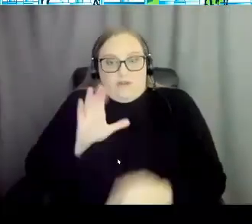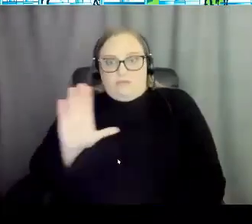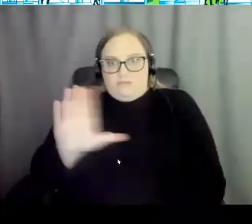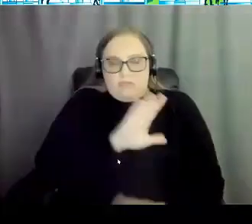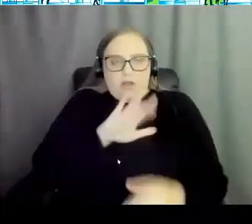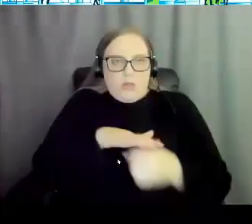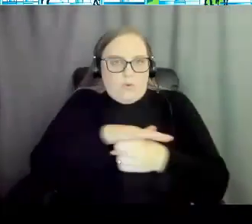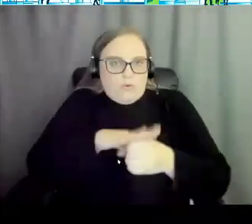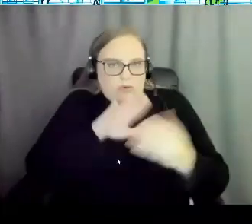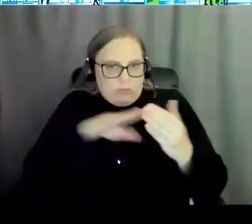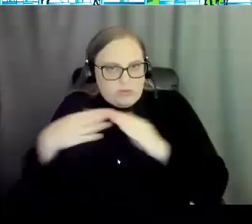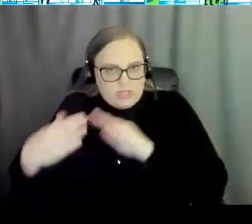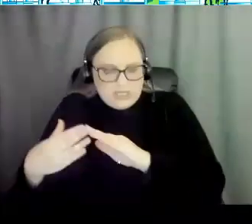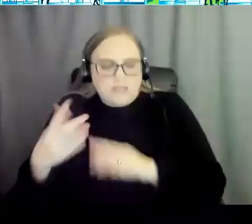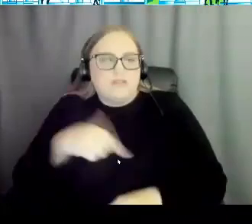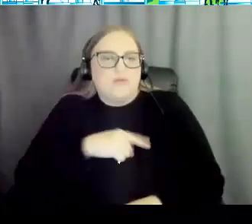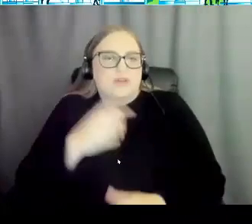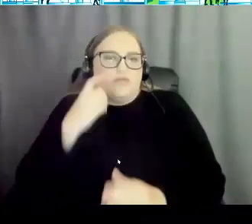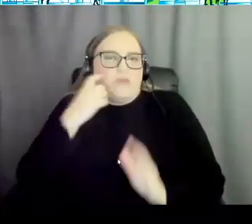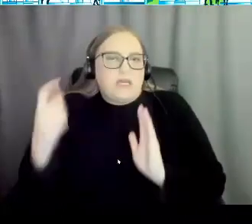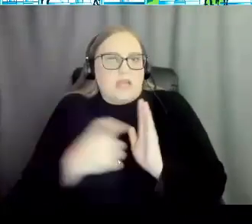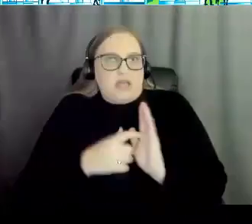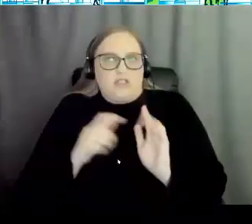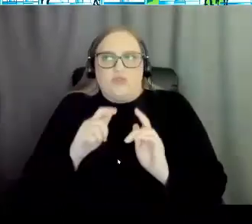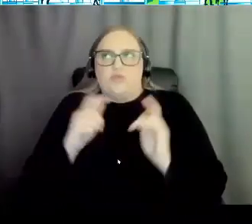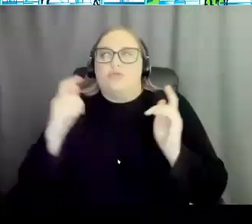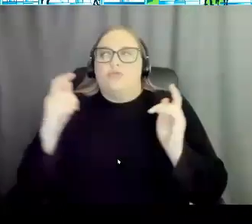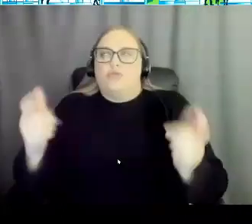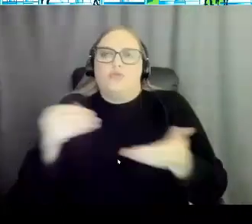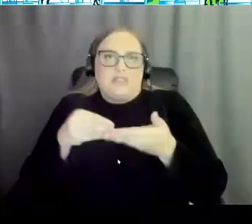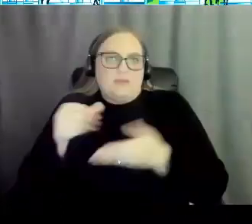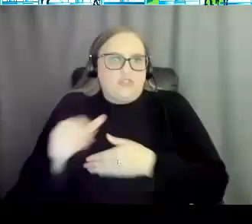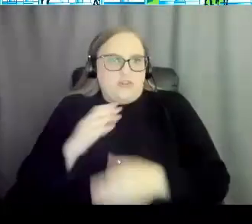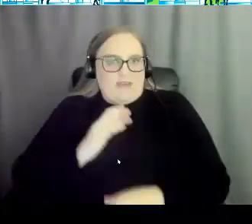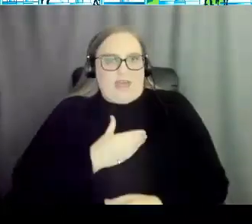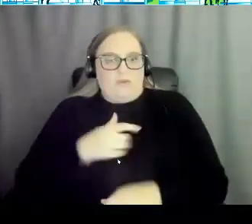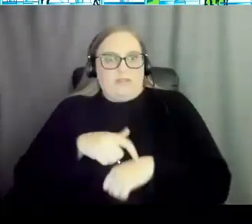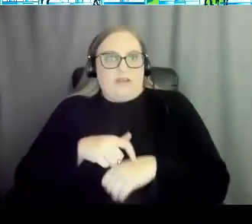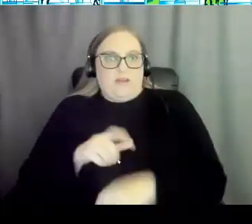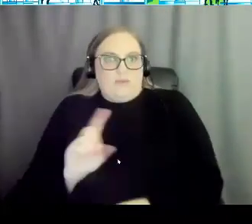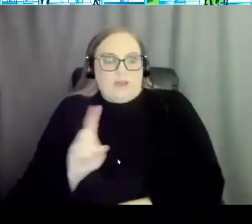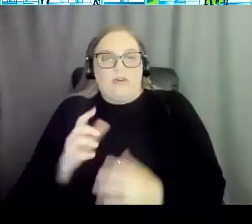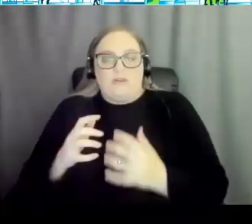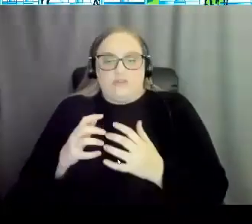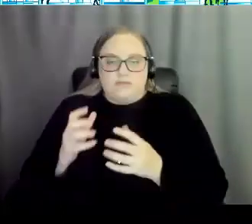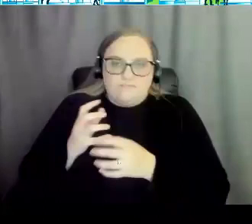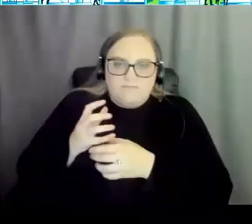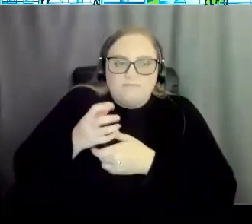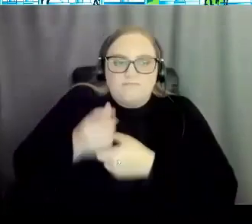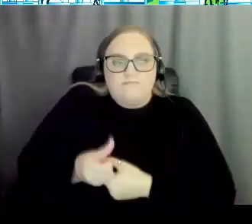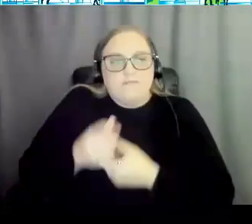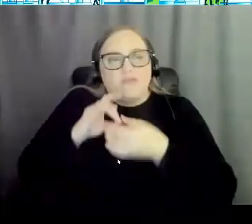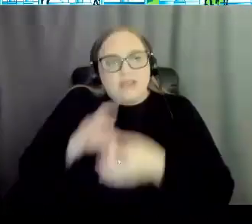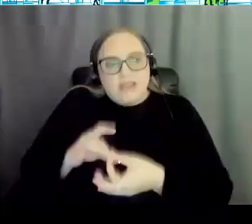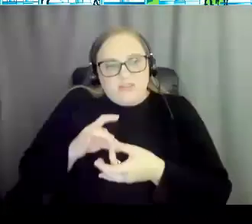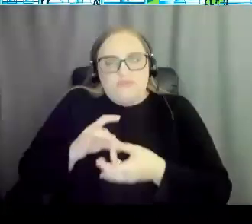communities. So we recognize that a huge expenditure of our time will be spent building relationships with as many